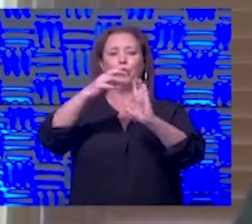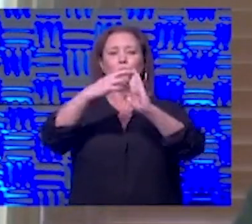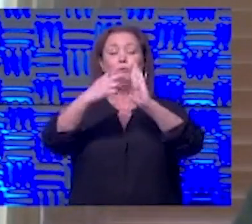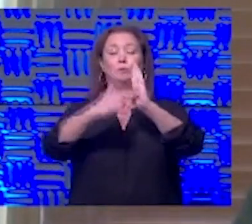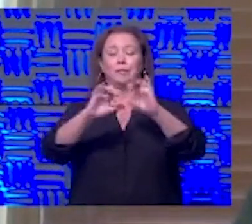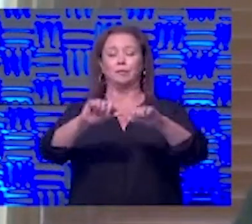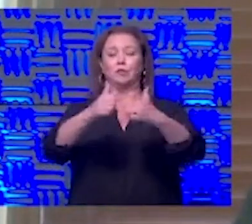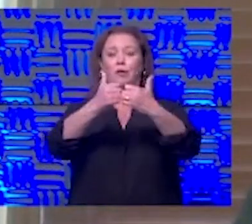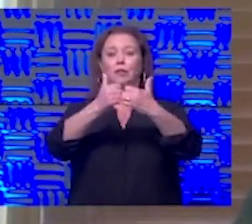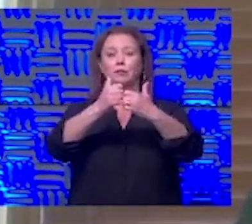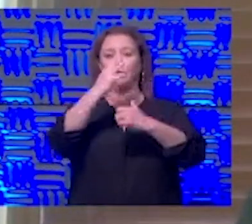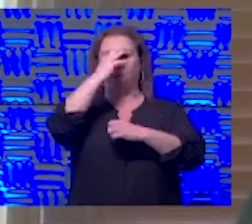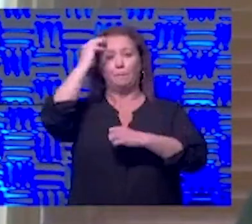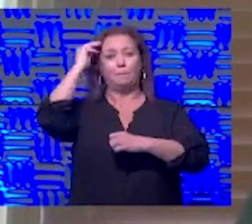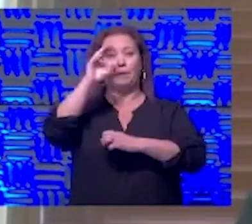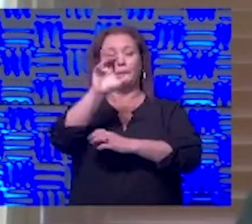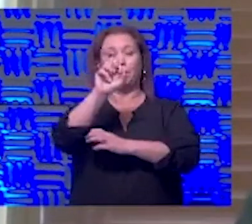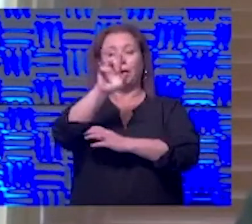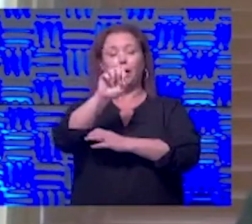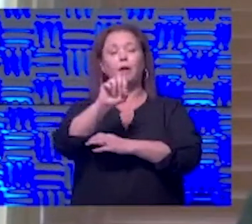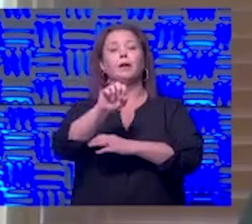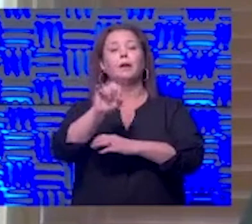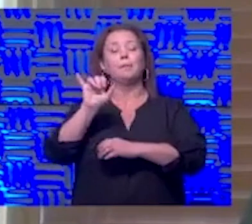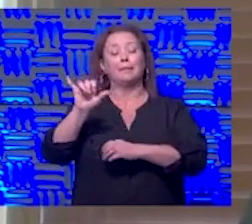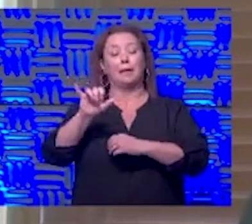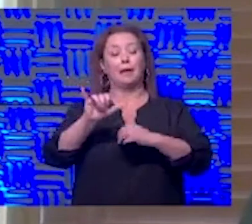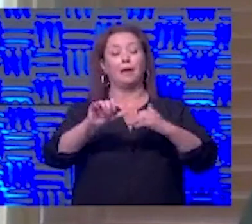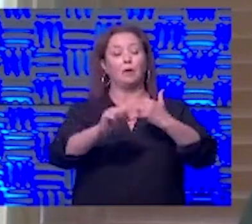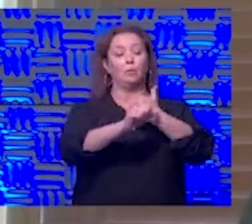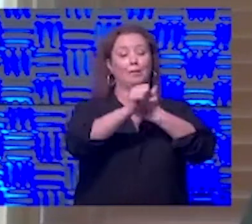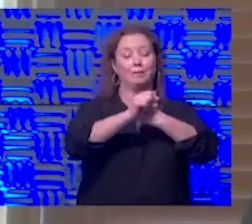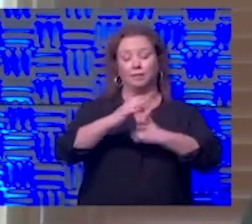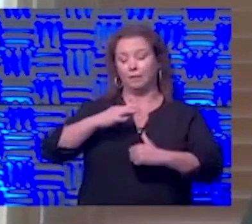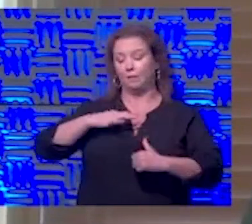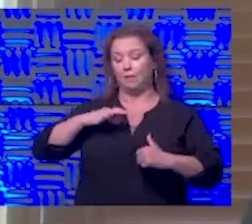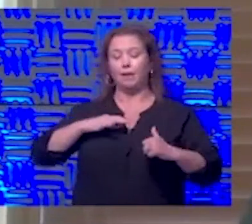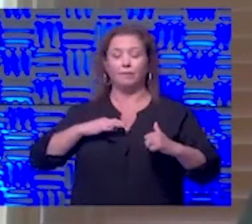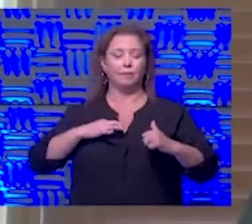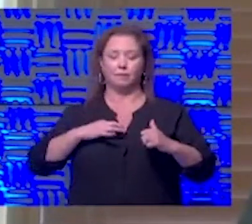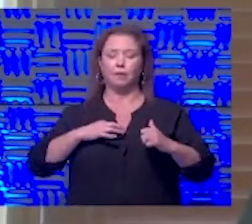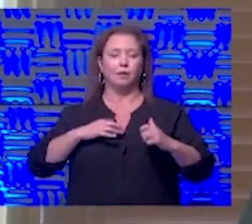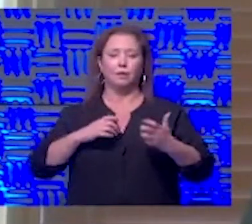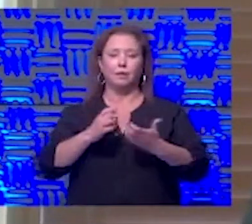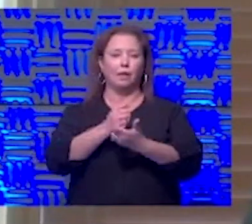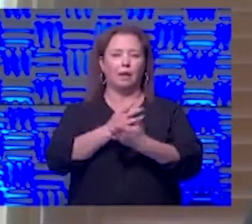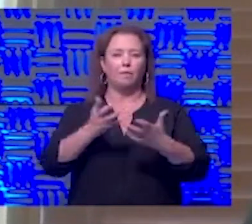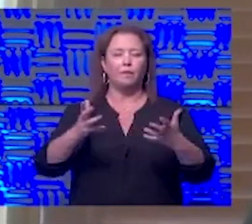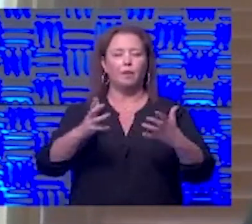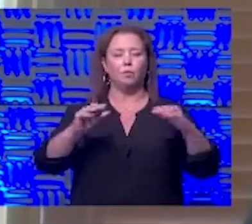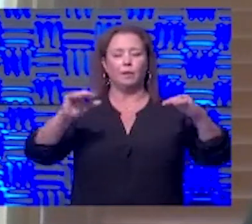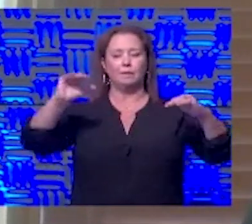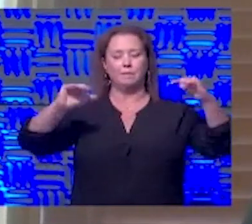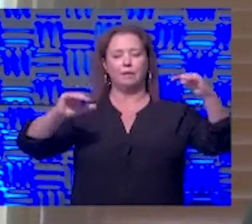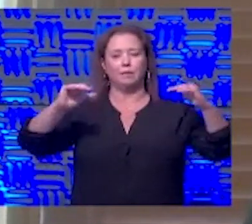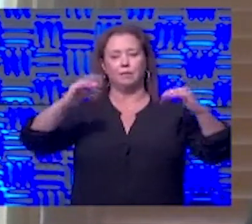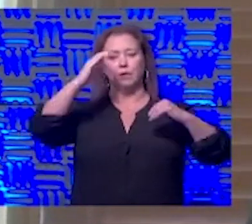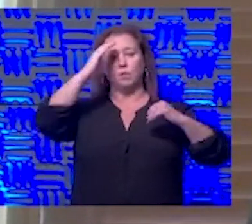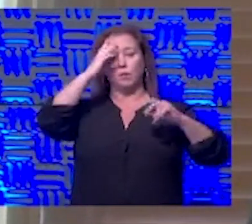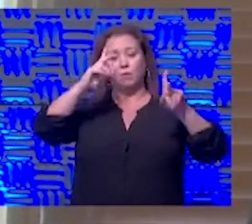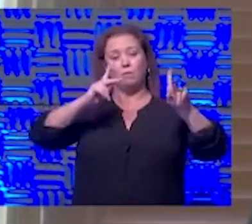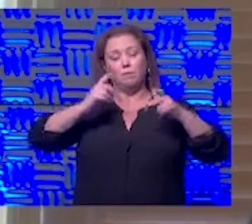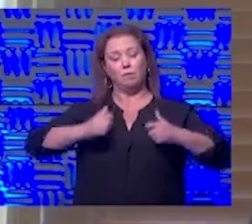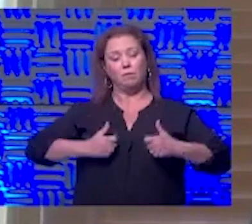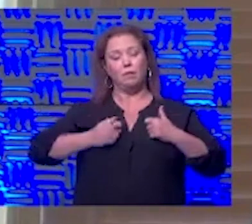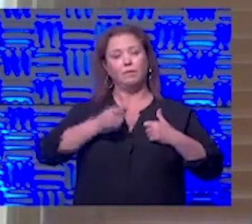challenge is, as we balance the risks and benefits, and I know I've said that several times, of everything, we know that the people in that memory